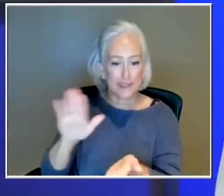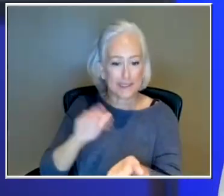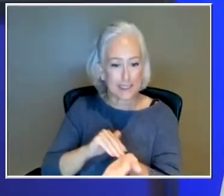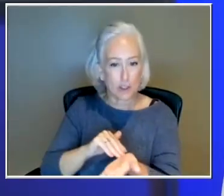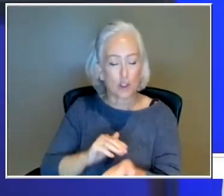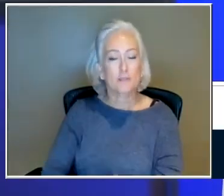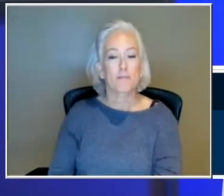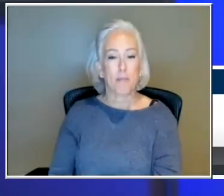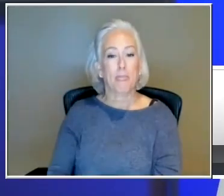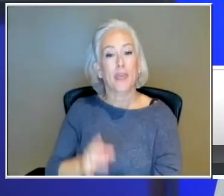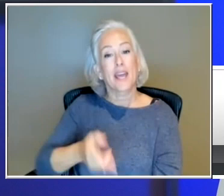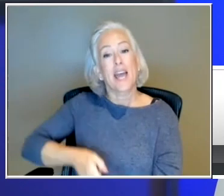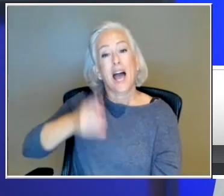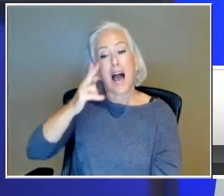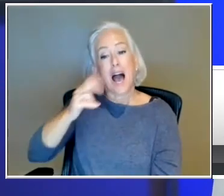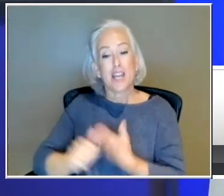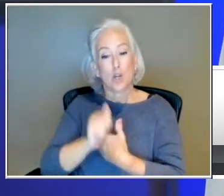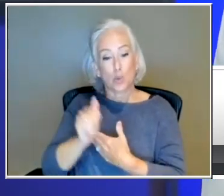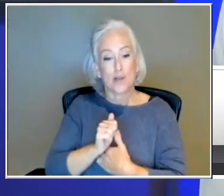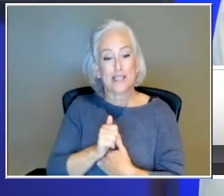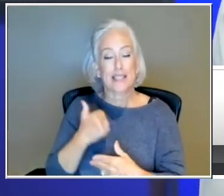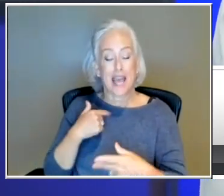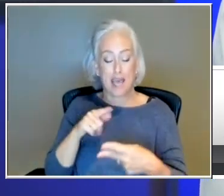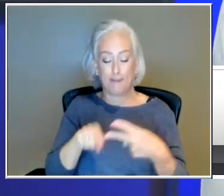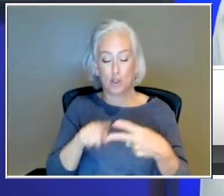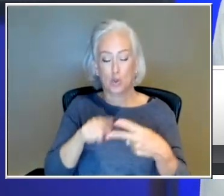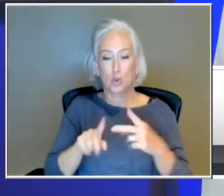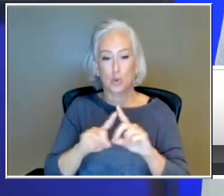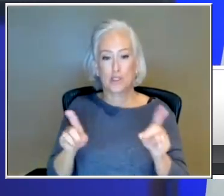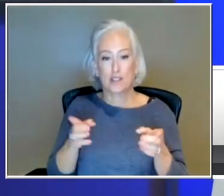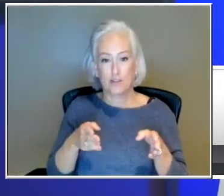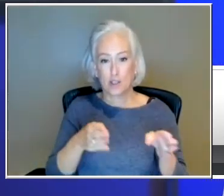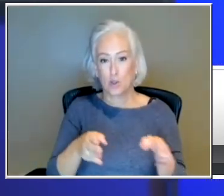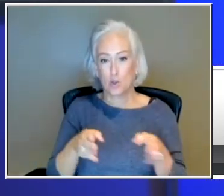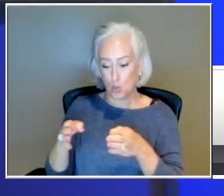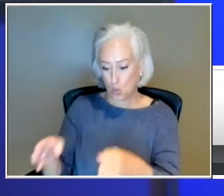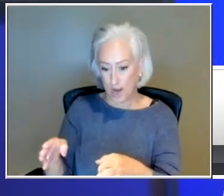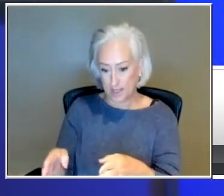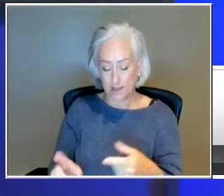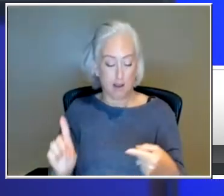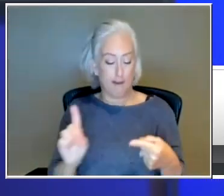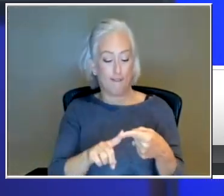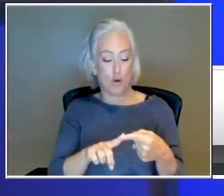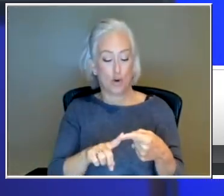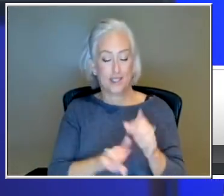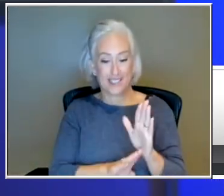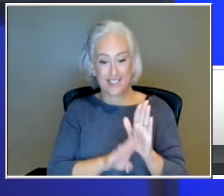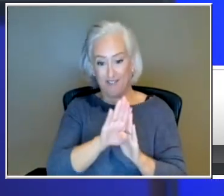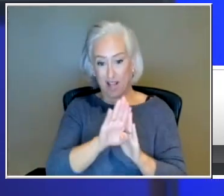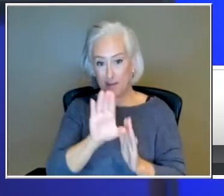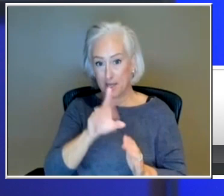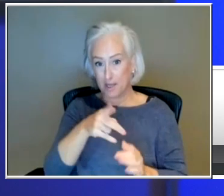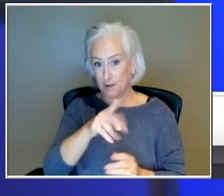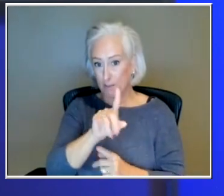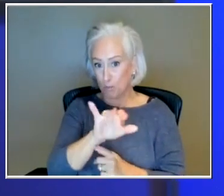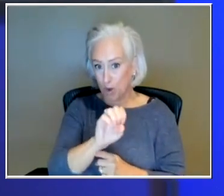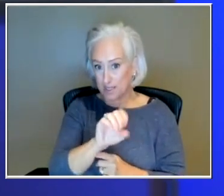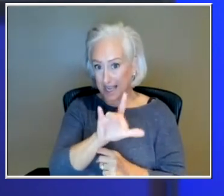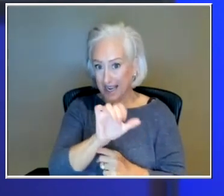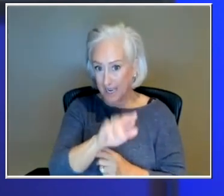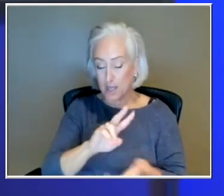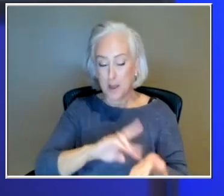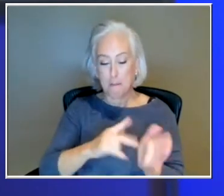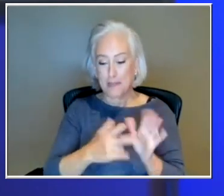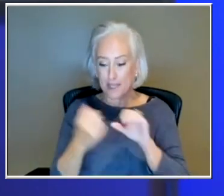risk in prostate cancer, there are kind of two ways to think about it. So one would be high risk for development of prostate cancer, which would be somebody, again, with a strong family history of